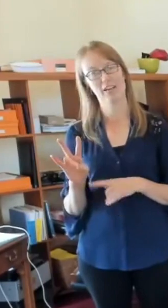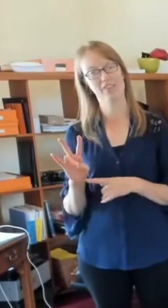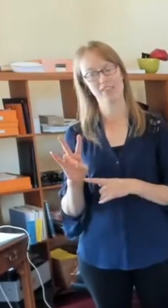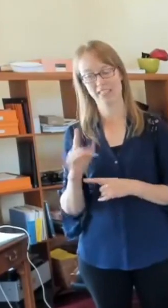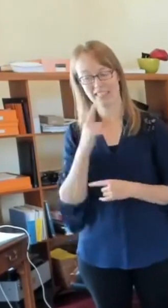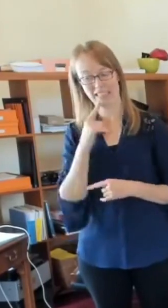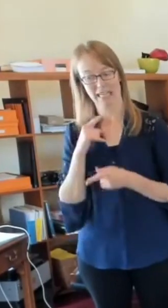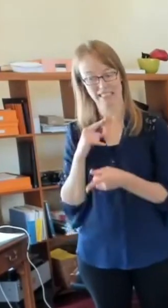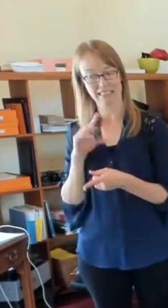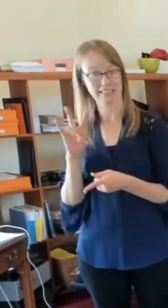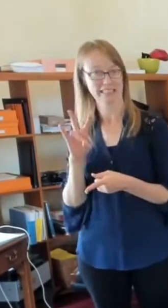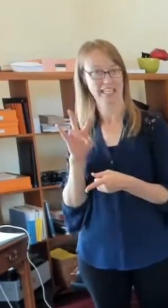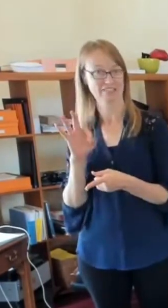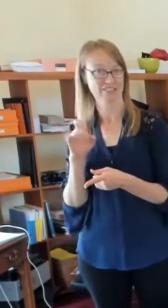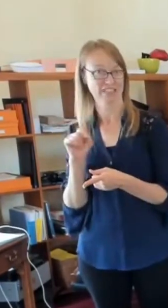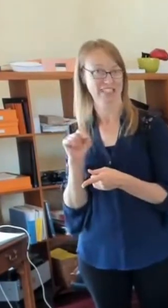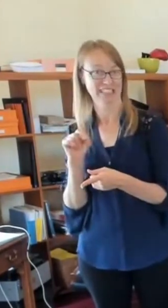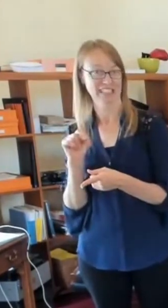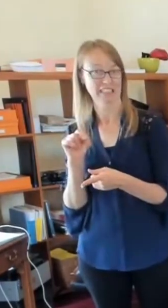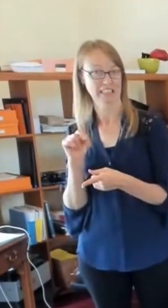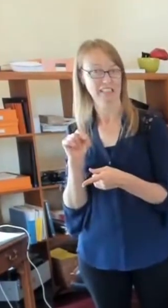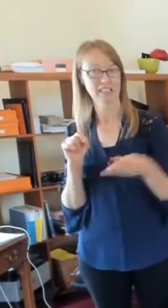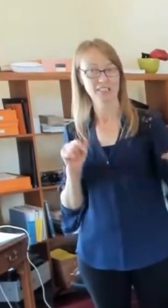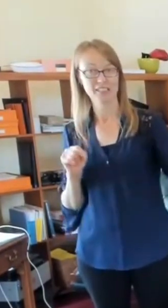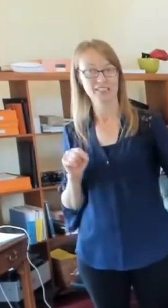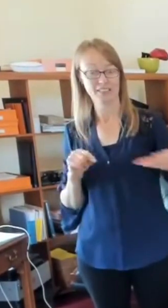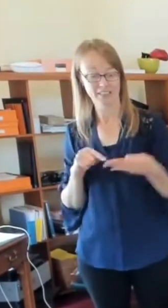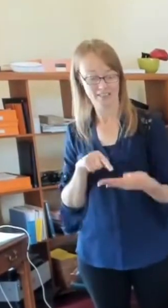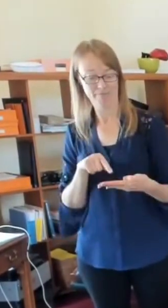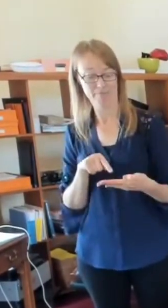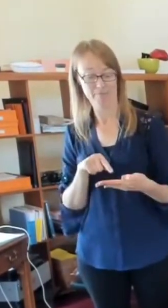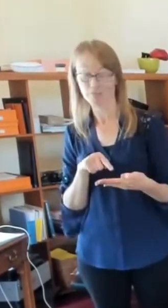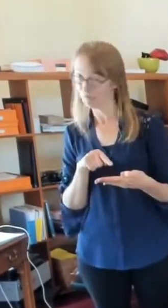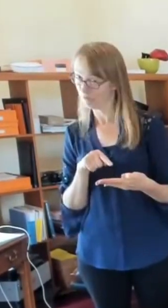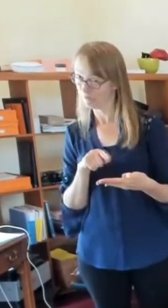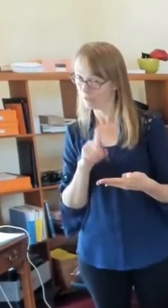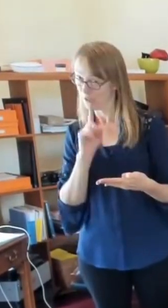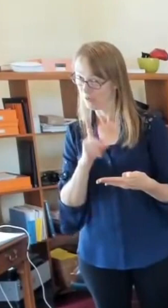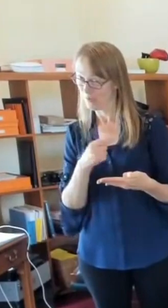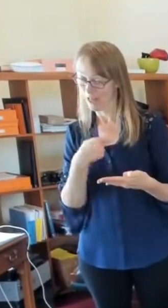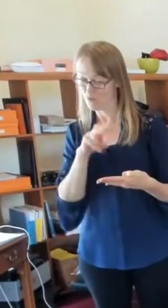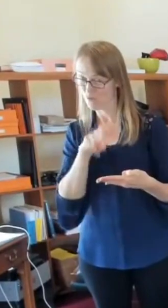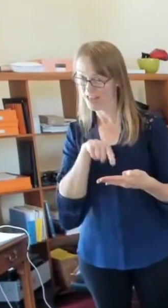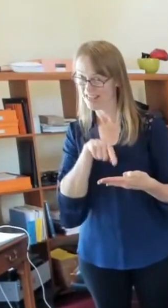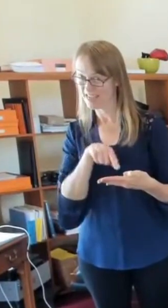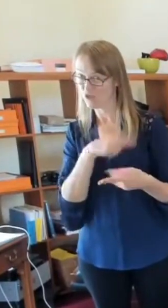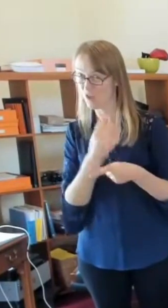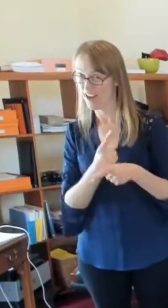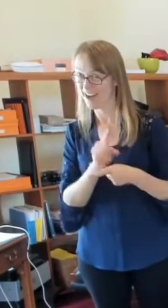Okay. I'm always hesitant when I'm handed a note, because am I really reading this right or not?